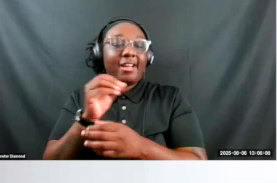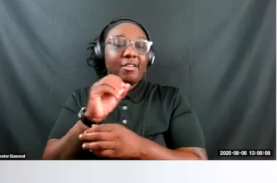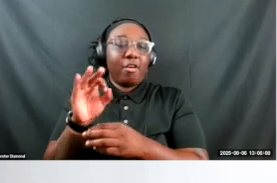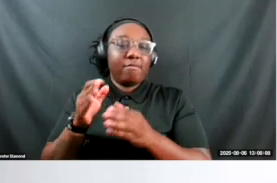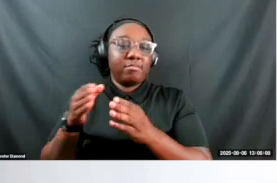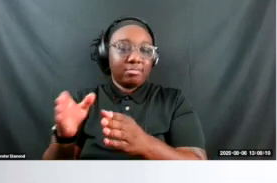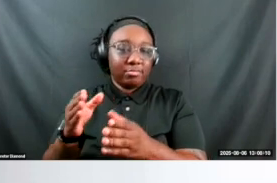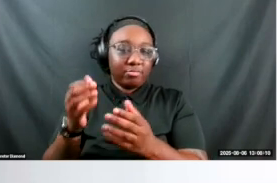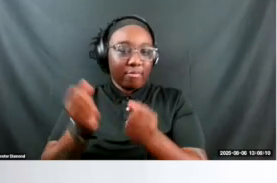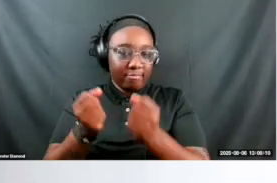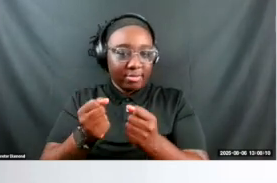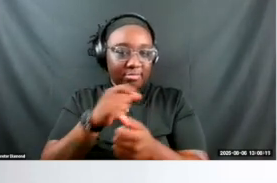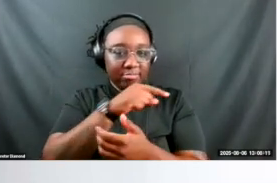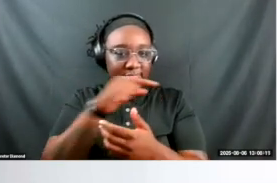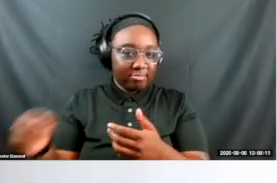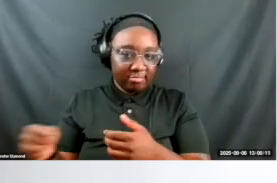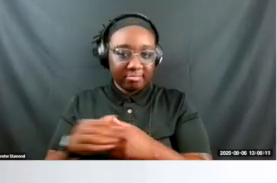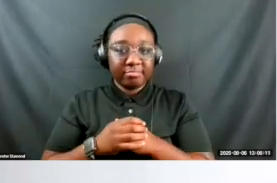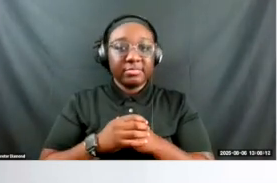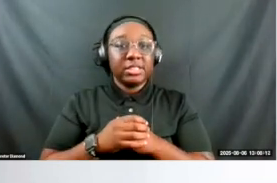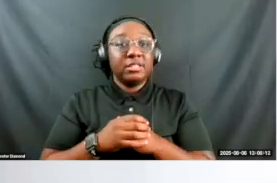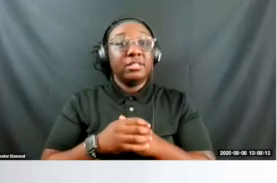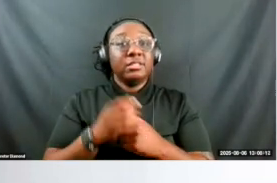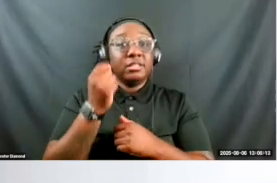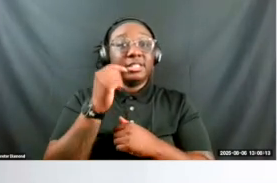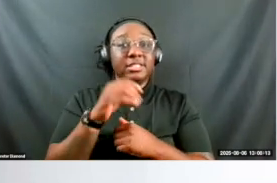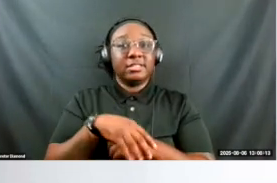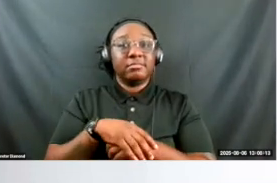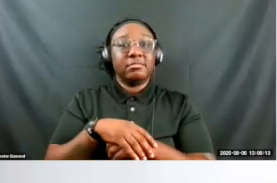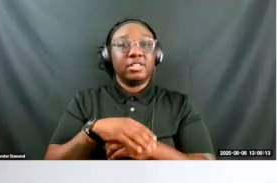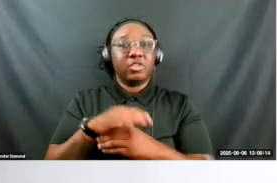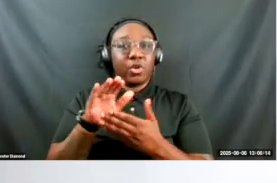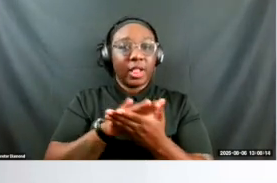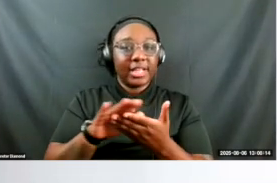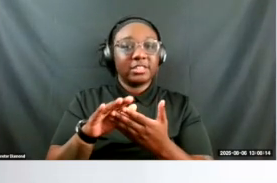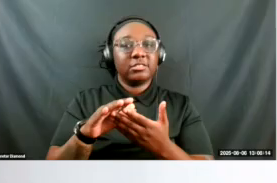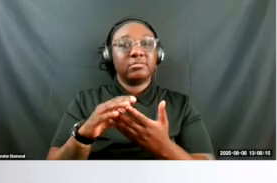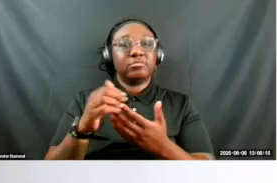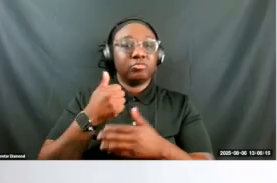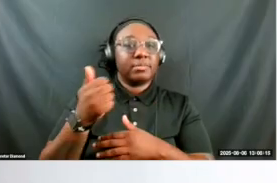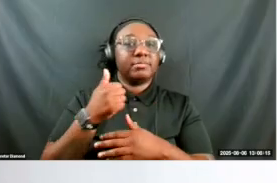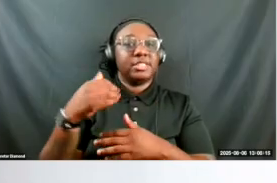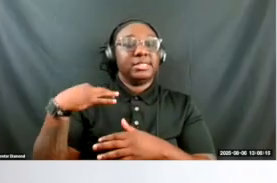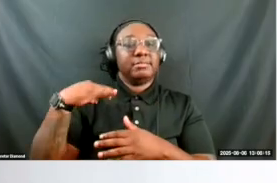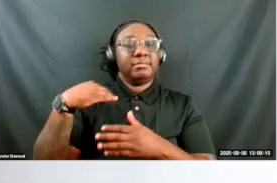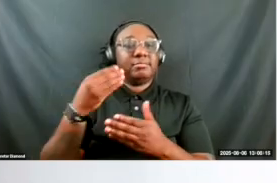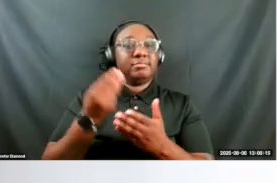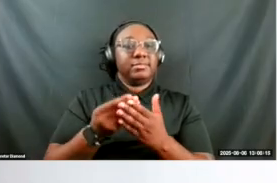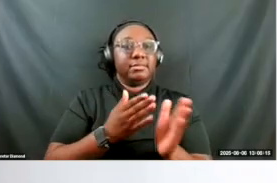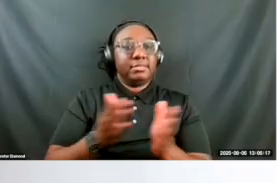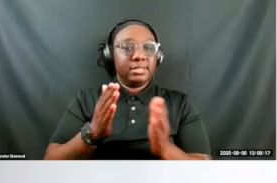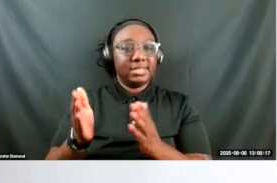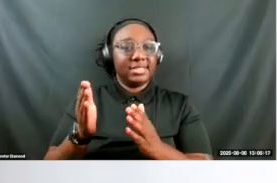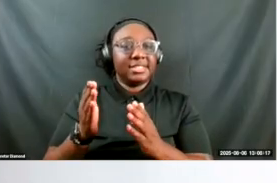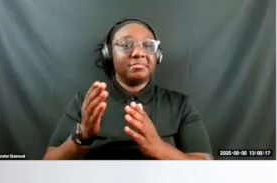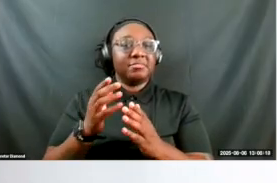The Clean Transportation Incentives Funding Plan is an annual detailed guide for how CARB will allocate or assign any funds that are